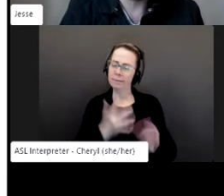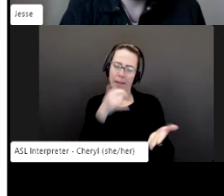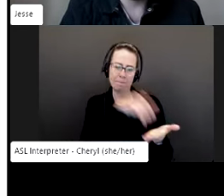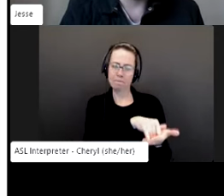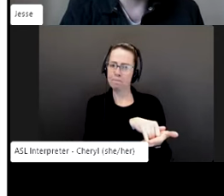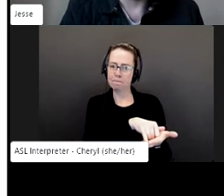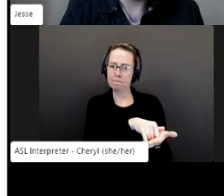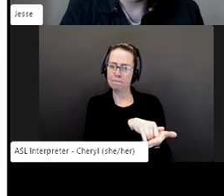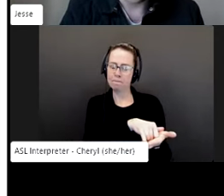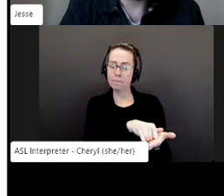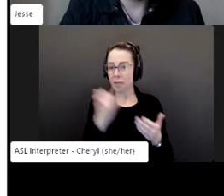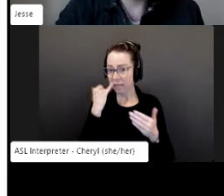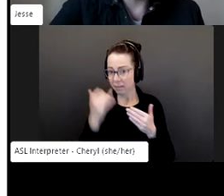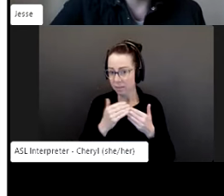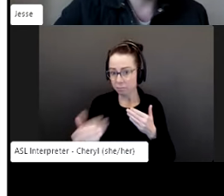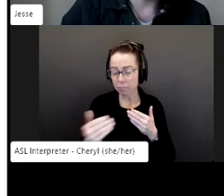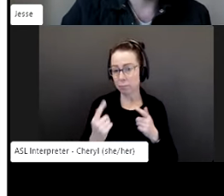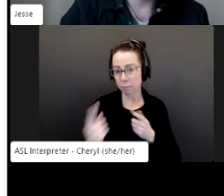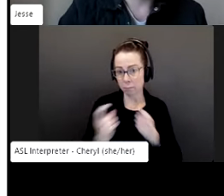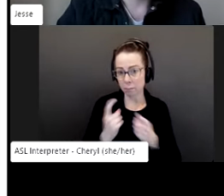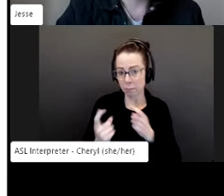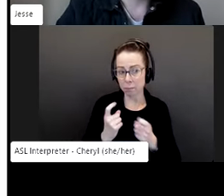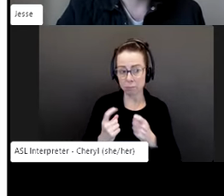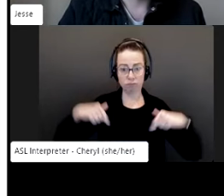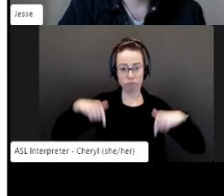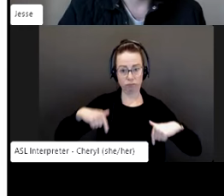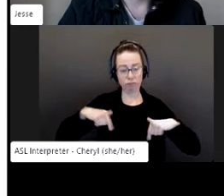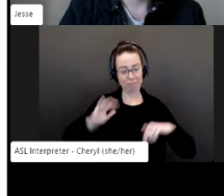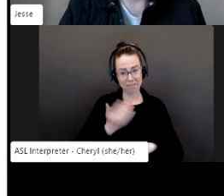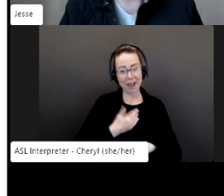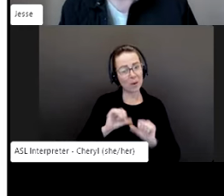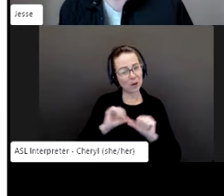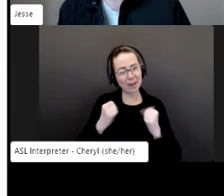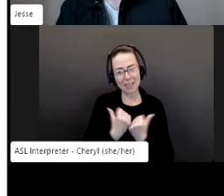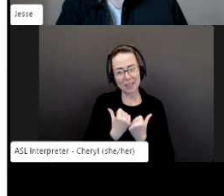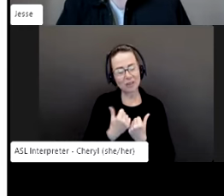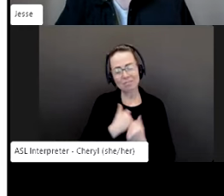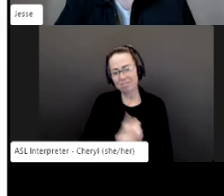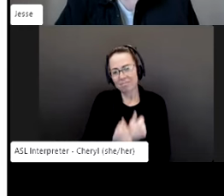things, we at Connected Canadians are exactly the sort of people that love to help you about this.